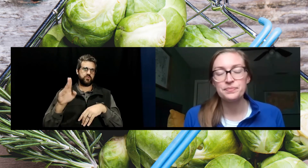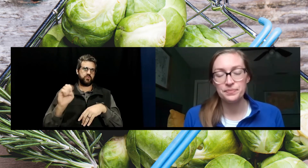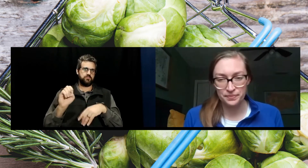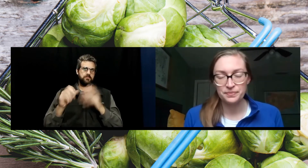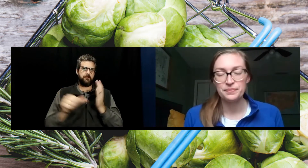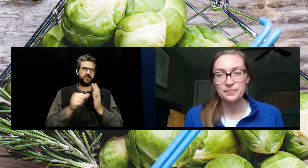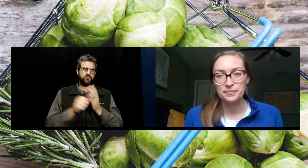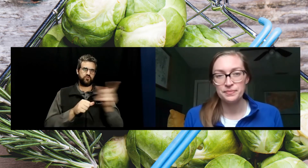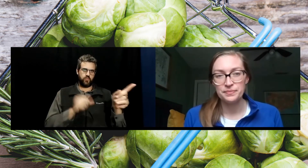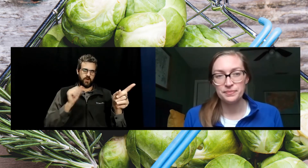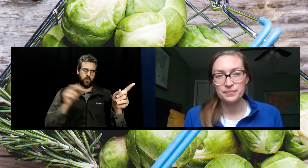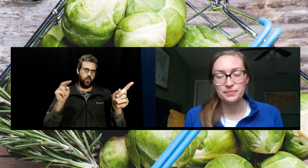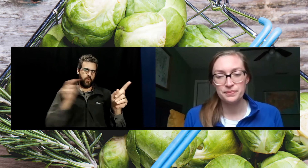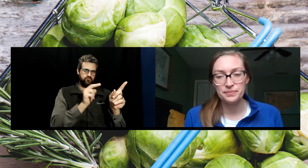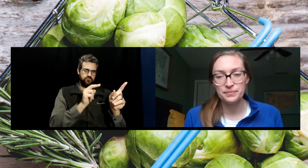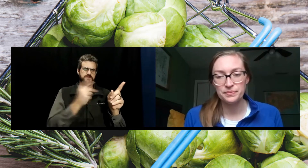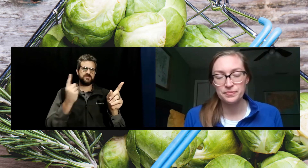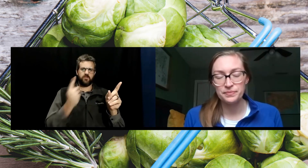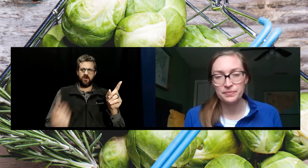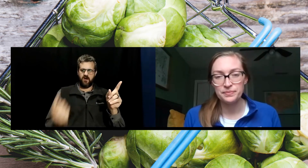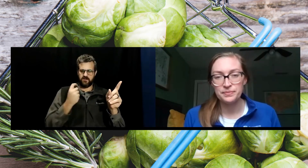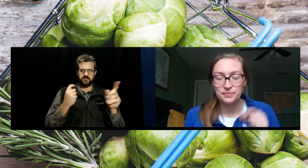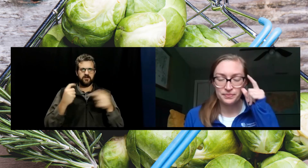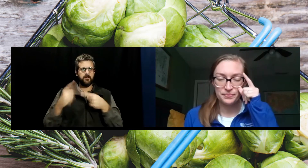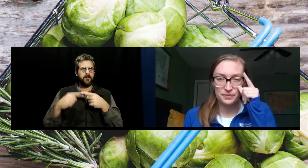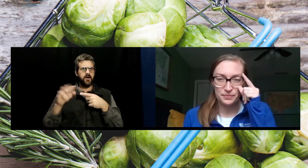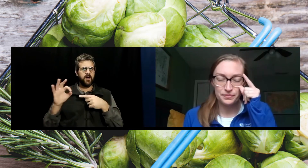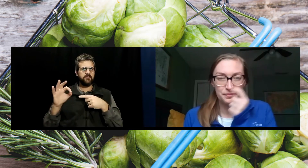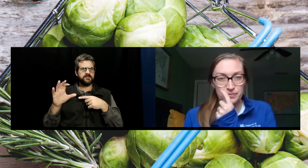those. And then someone asked on the FCS